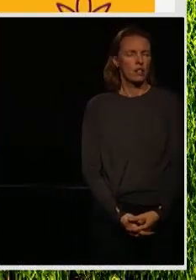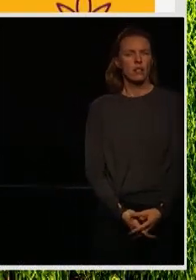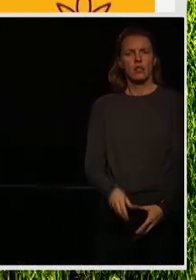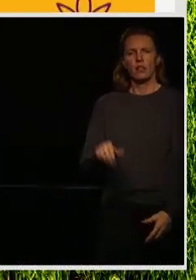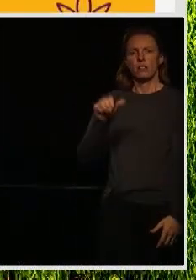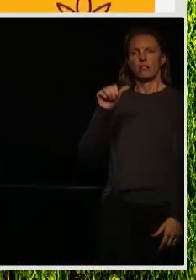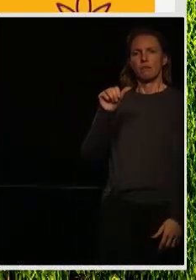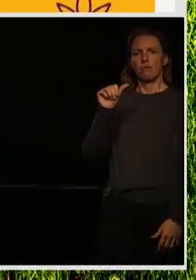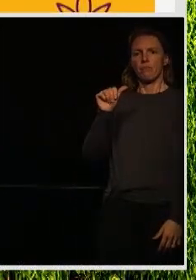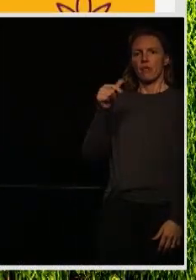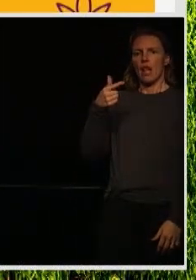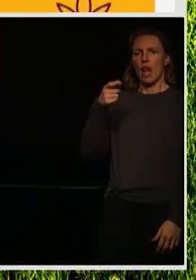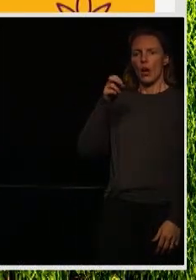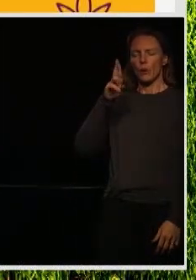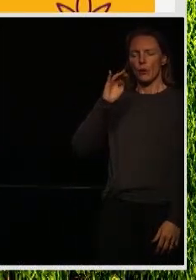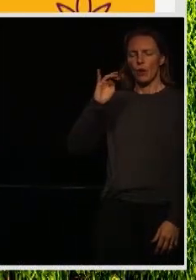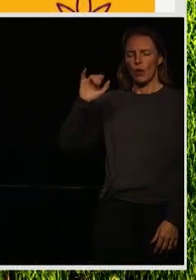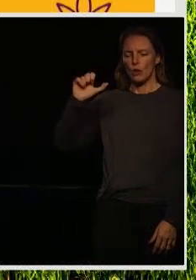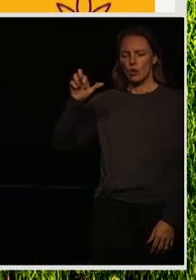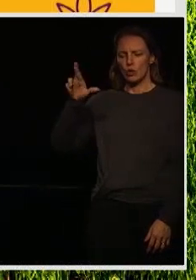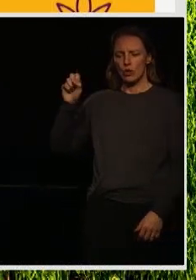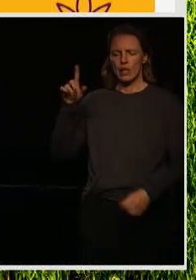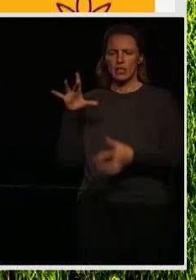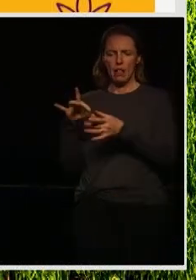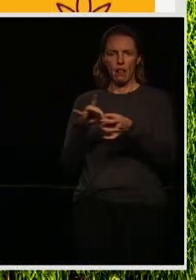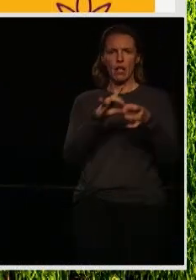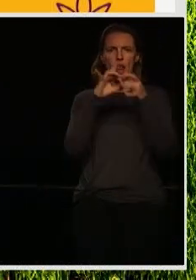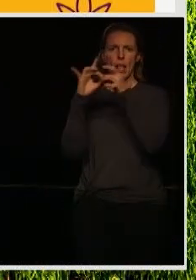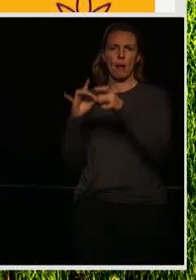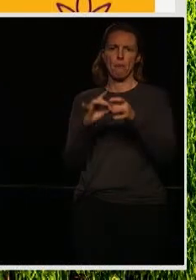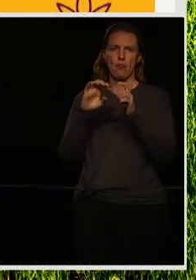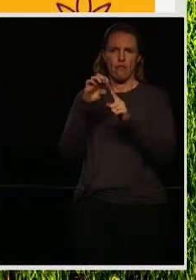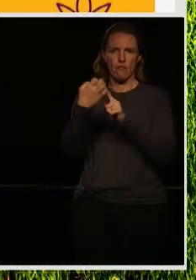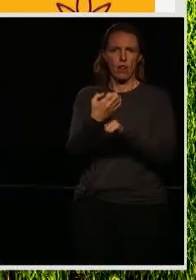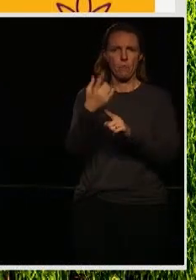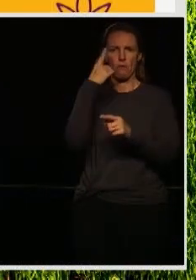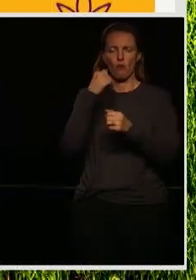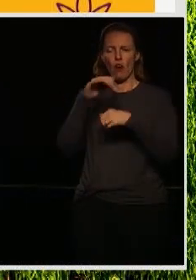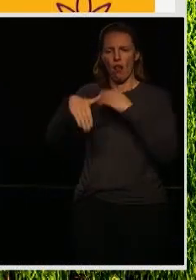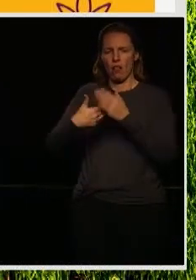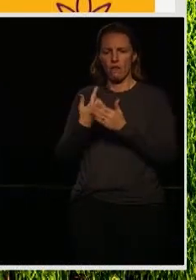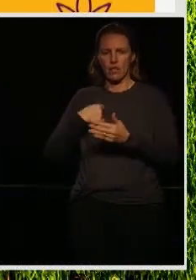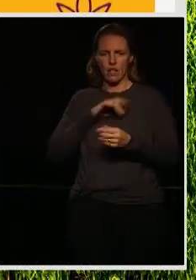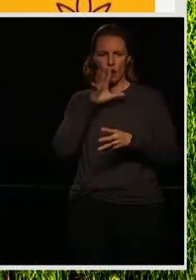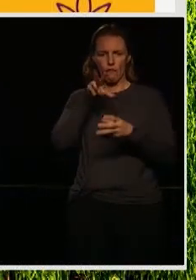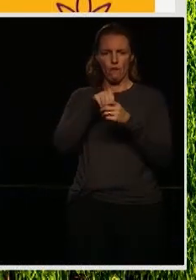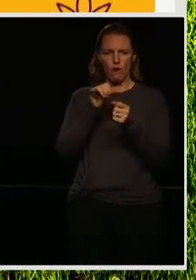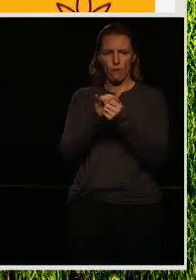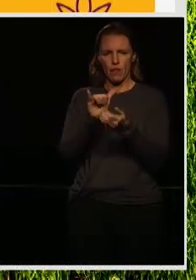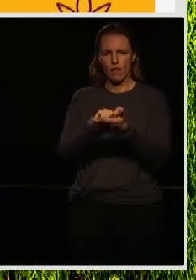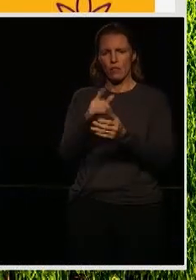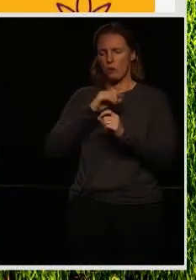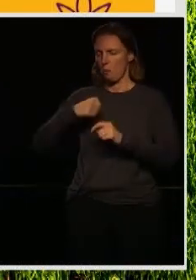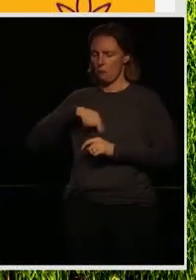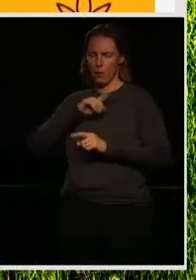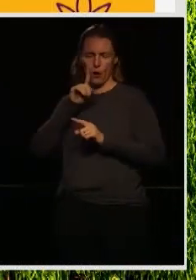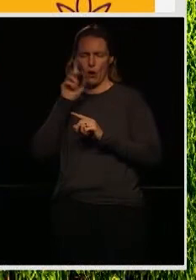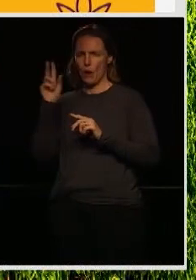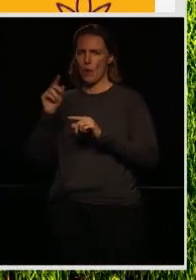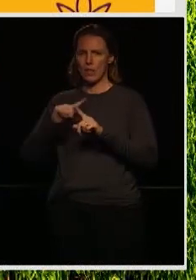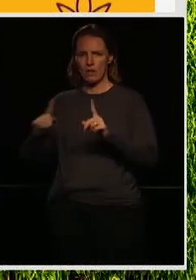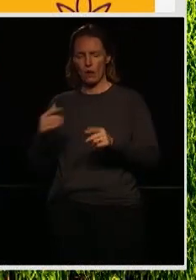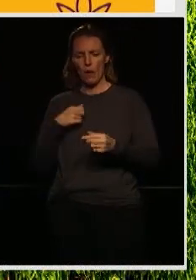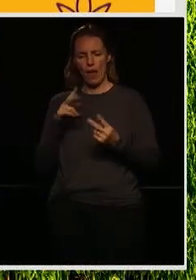Agriculture is a collaborative environment for all of us that are involved with it. And so we're no different. We